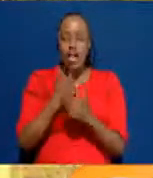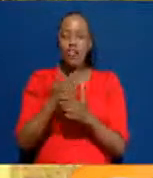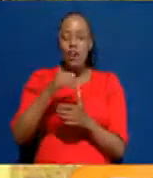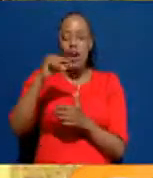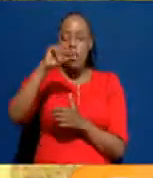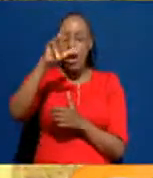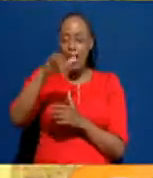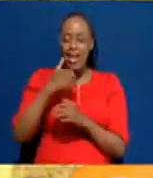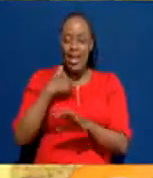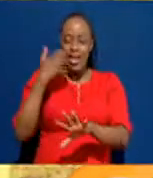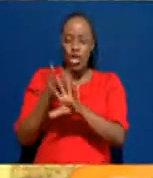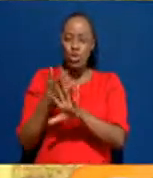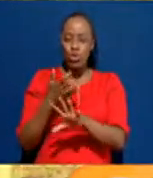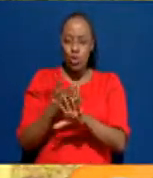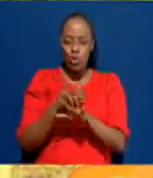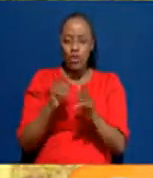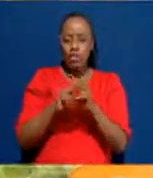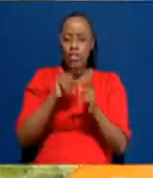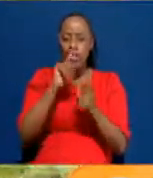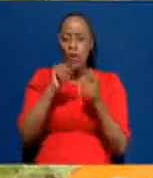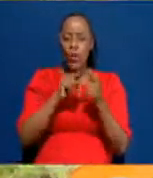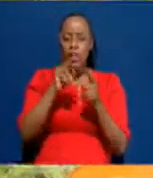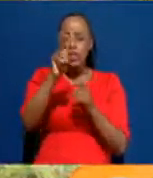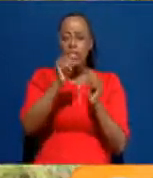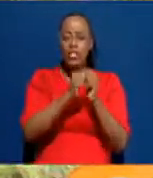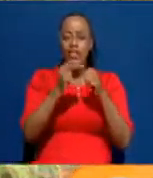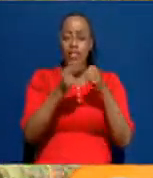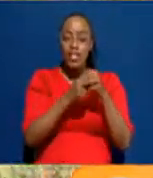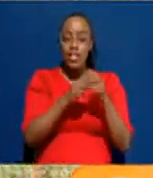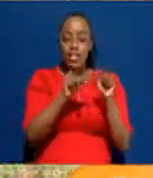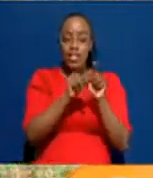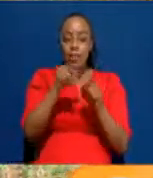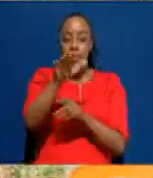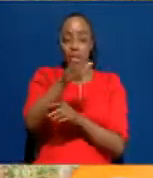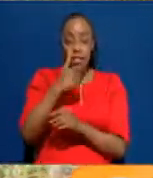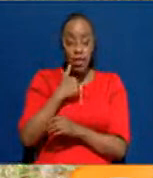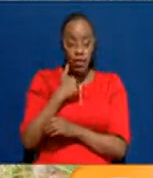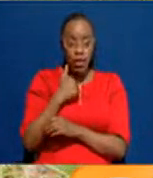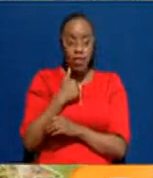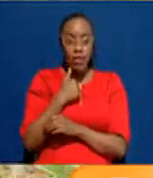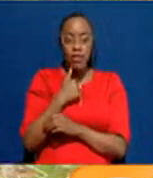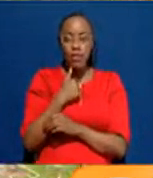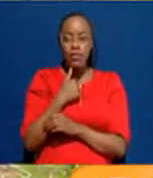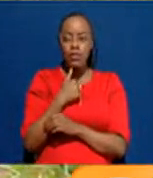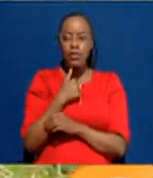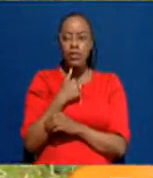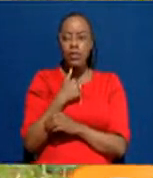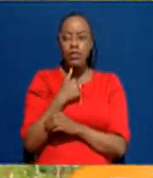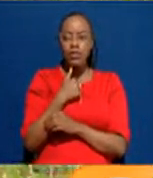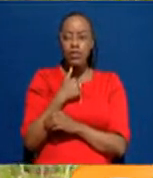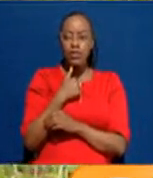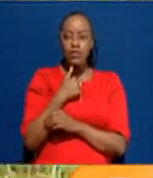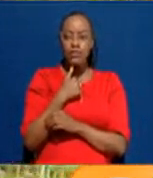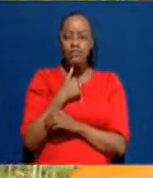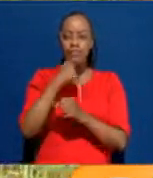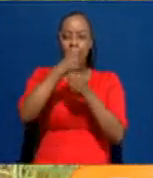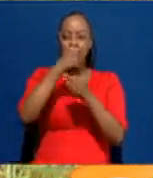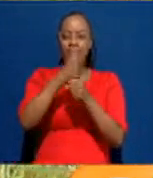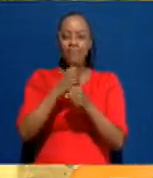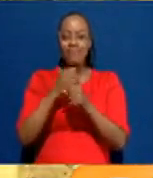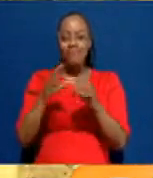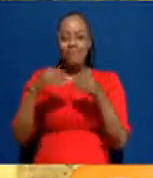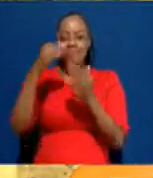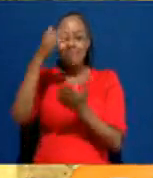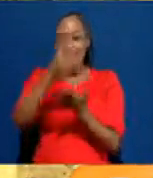We started off the farm in 2017. You know, this area is a semi-arid area, and many people have almost given up on